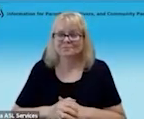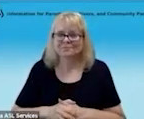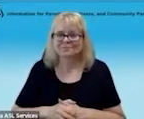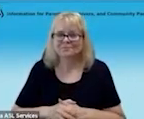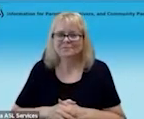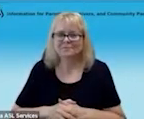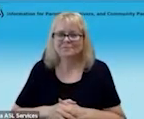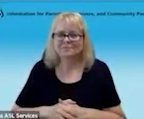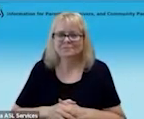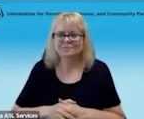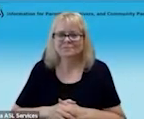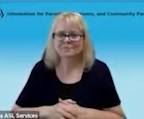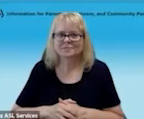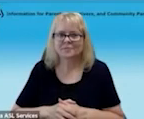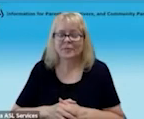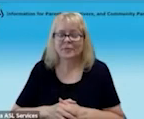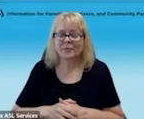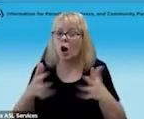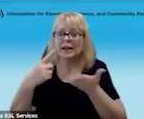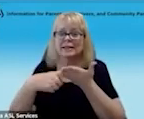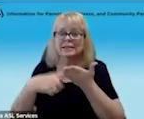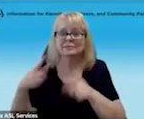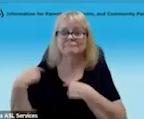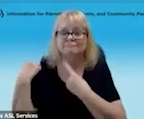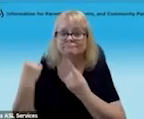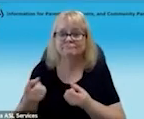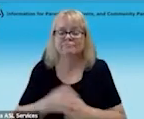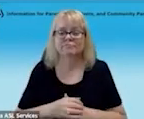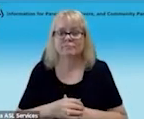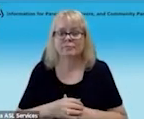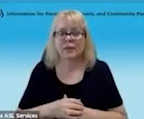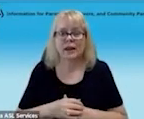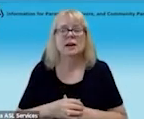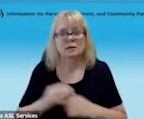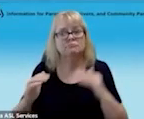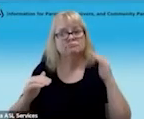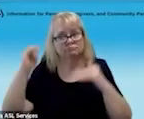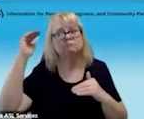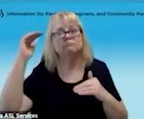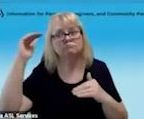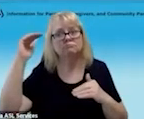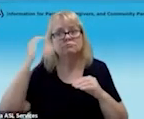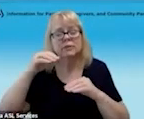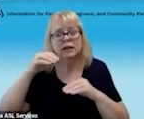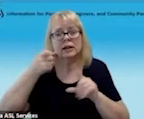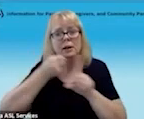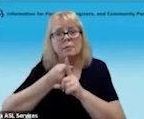all levels of patients who may be eligible for vaccination. Next slide, please.